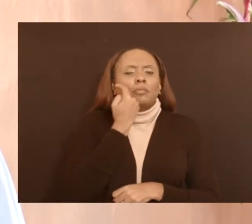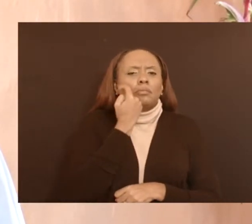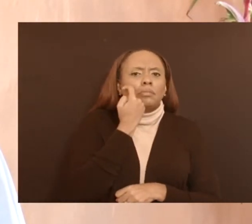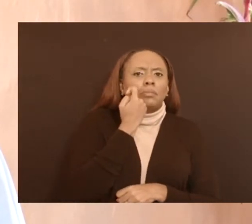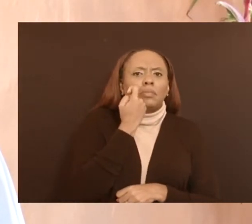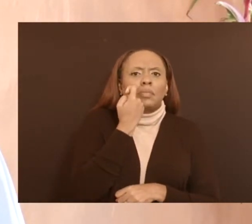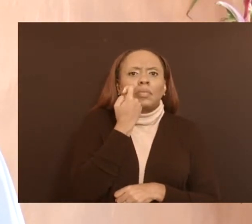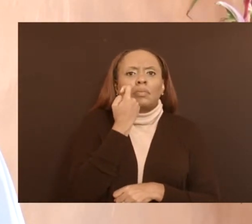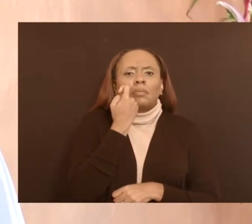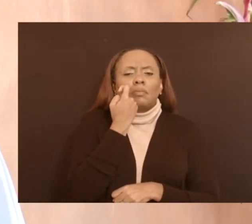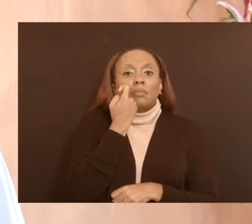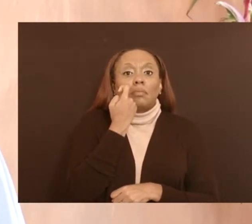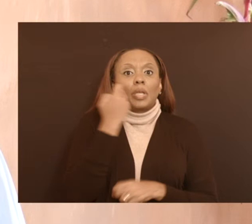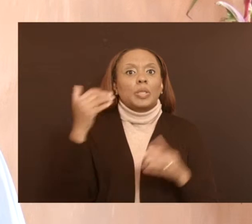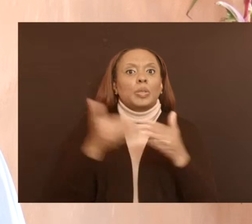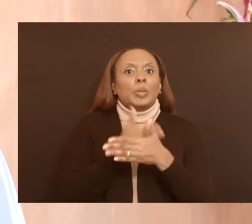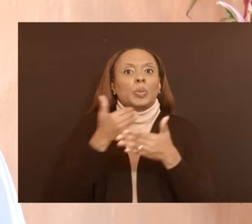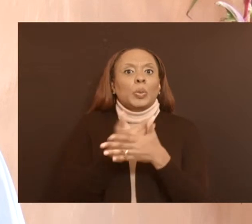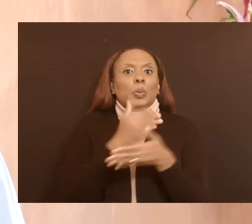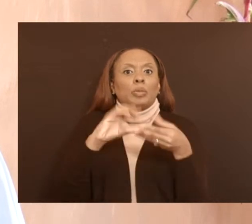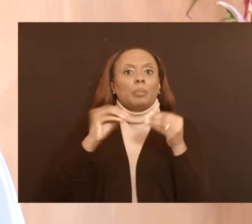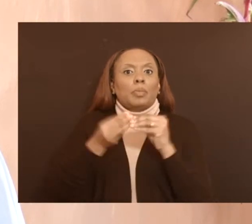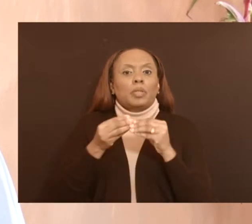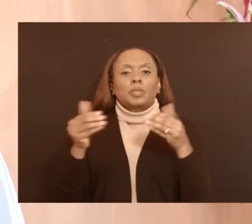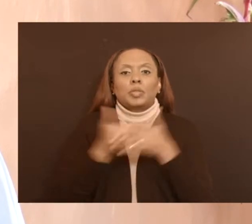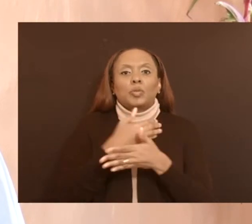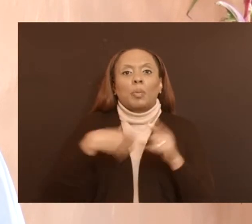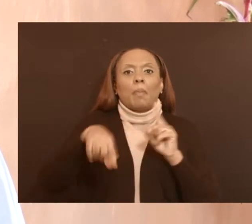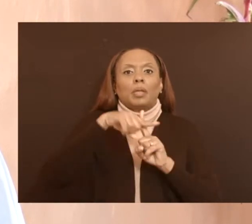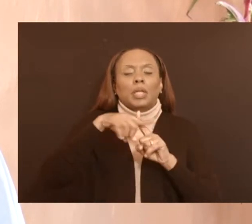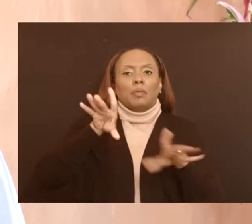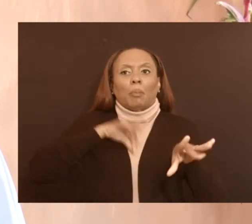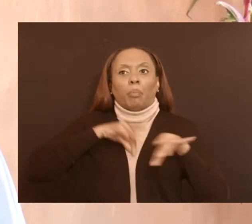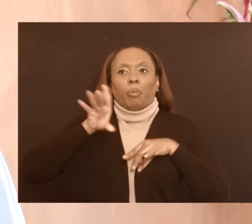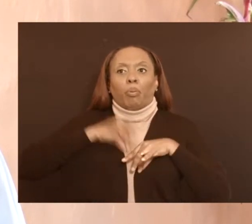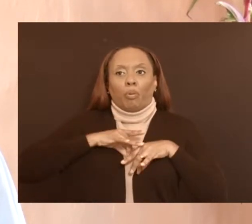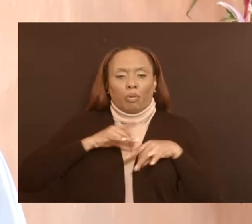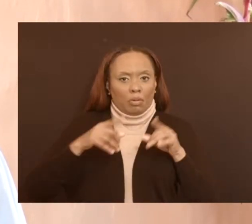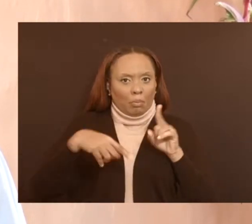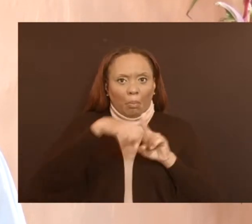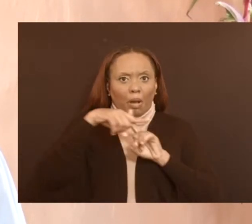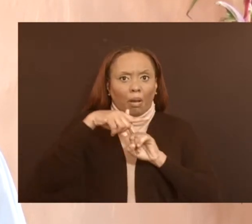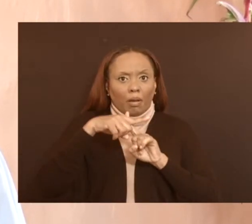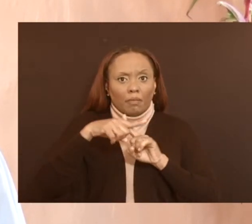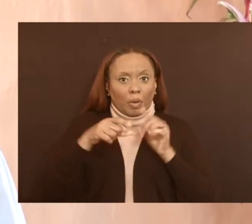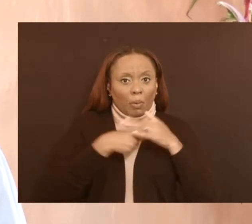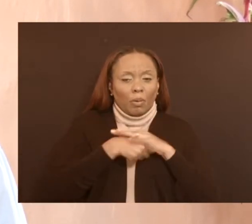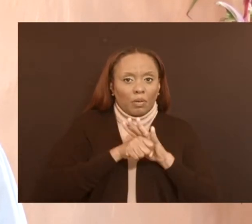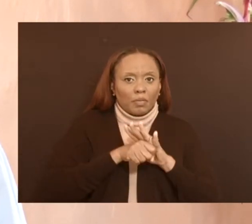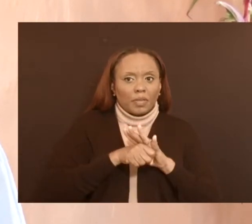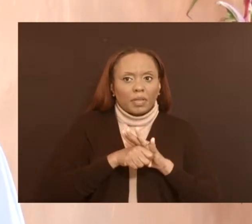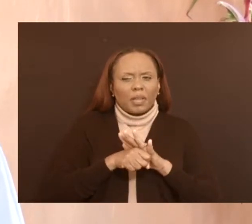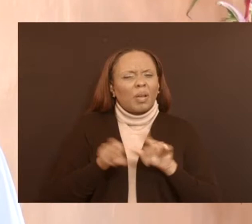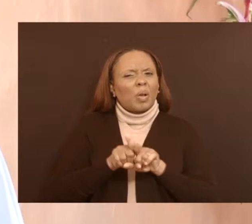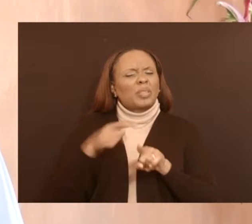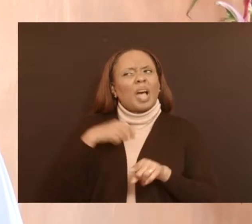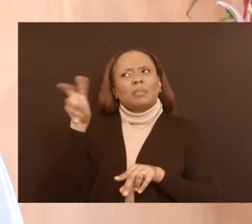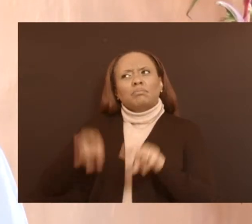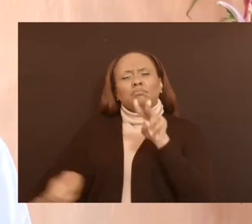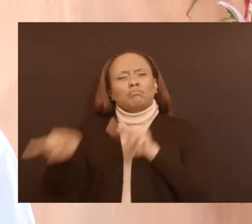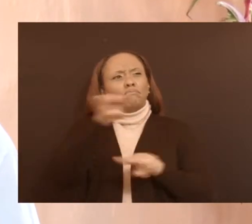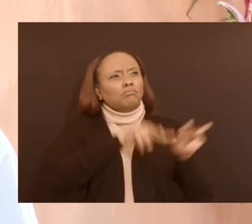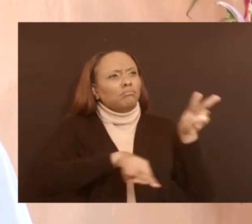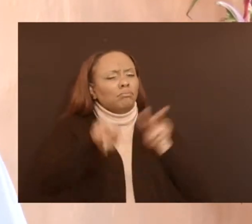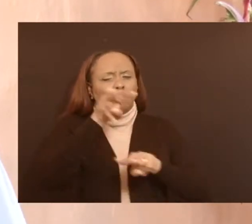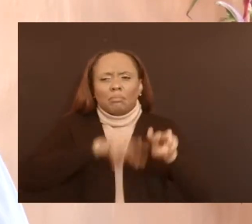recently that suggest to me that we need to tighten up. We need to tighten up because we want what we are experiencing at this point